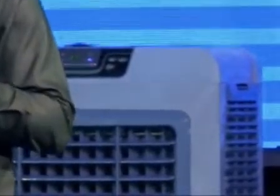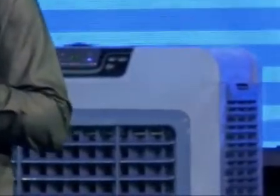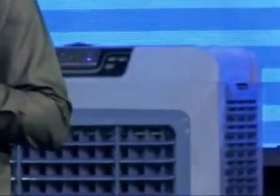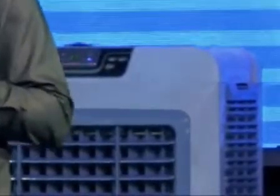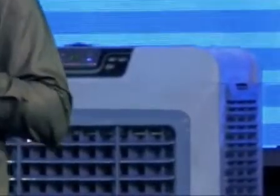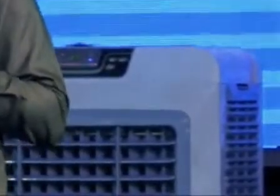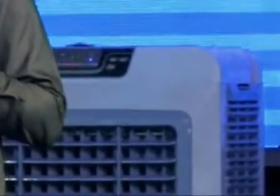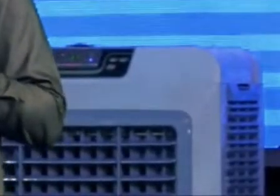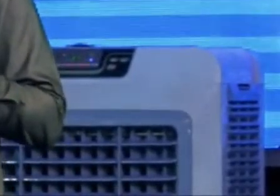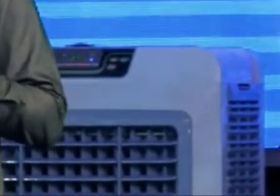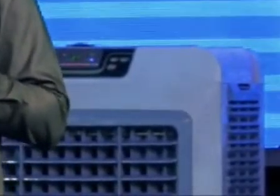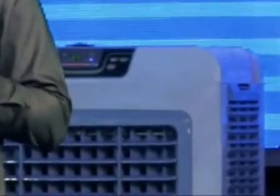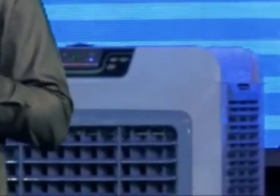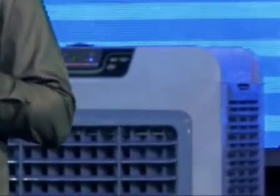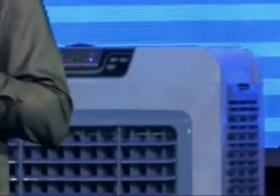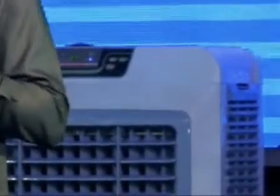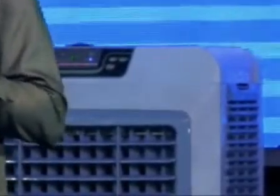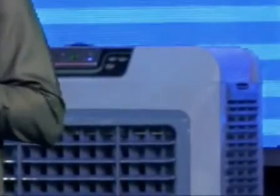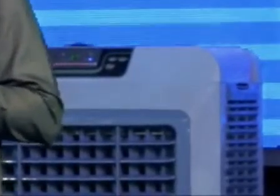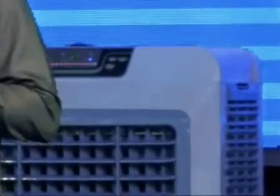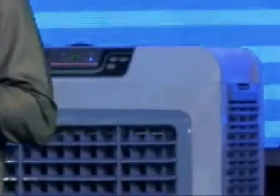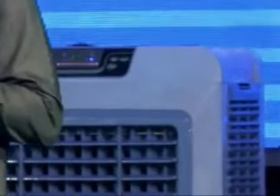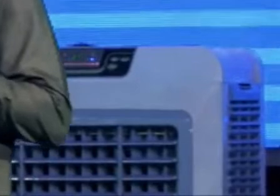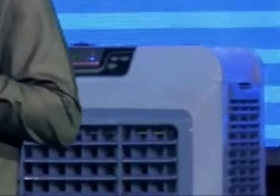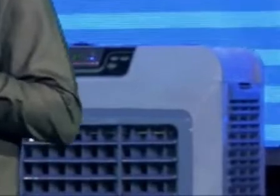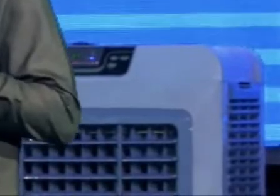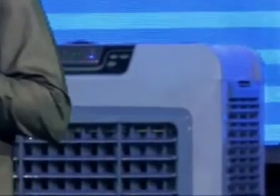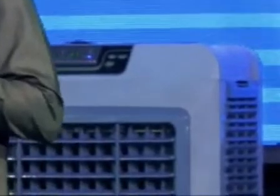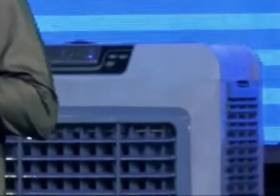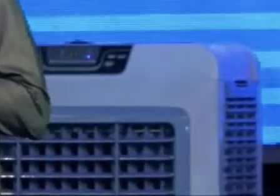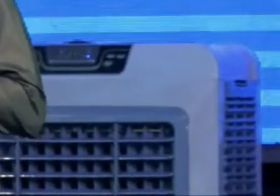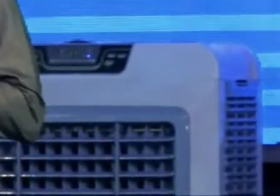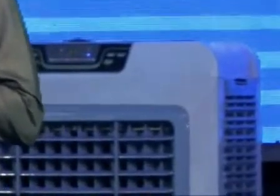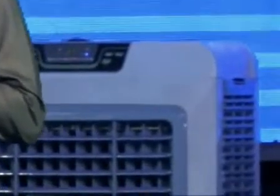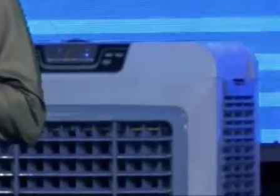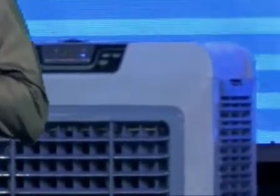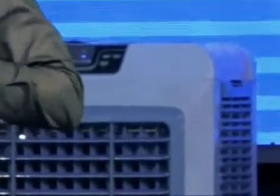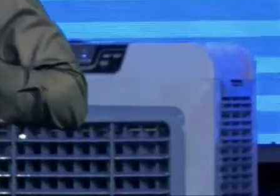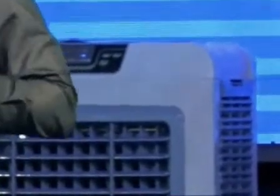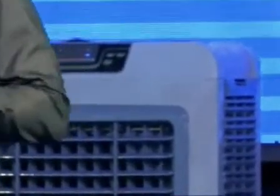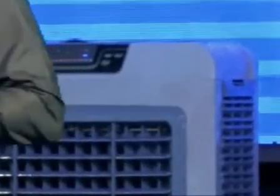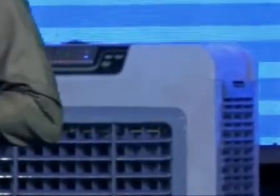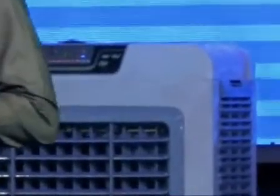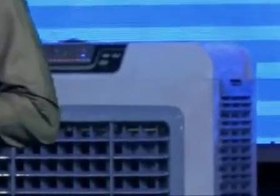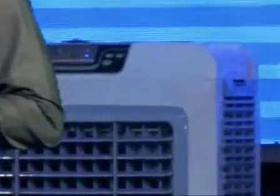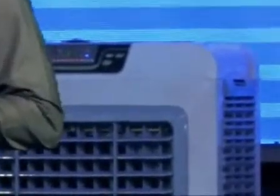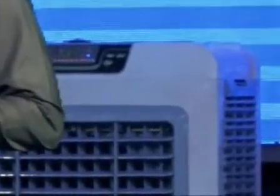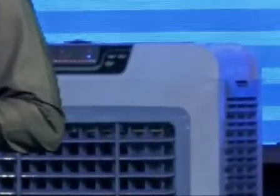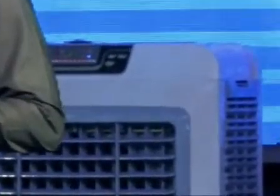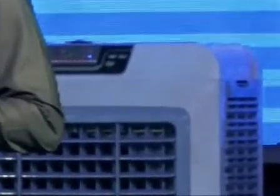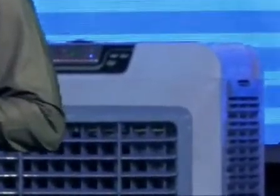to succeed. Are you here with me? So if you're praying and you're doing what you're supposed to do, you are unstoppable.